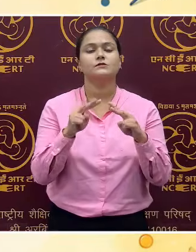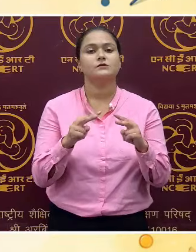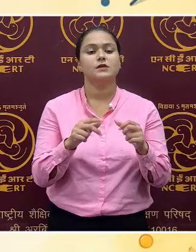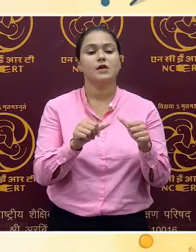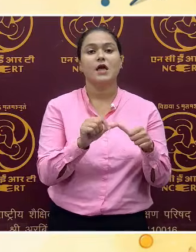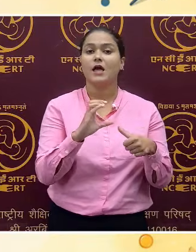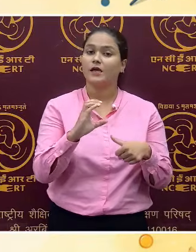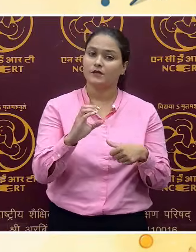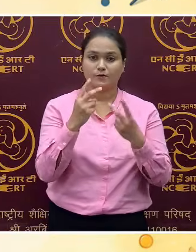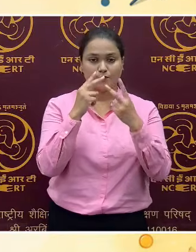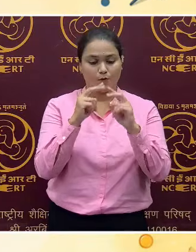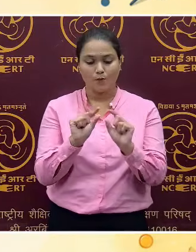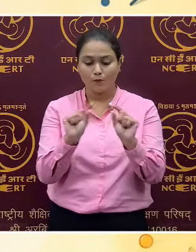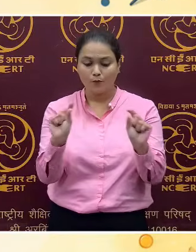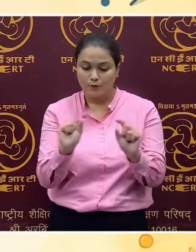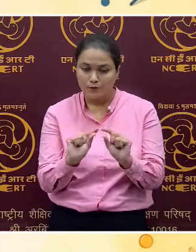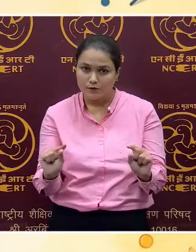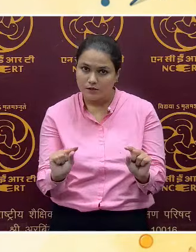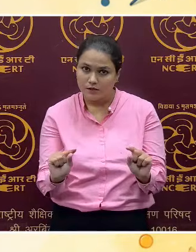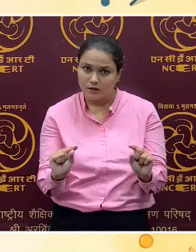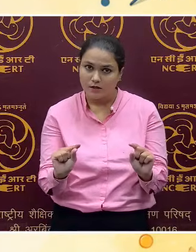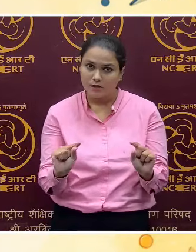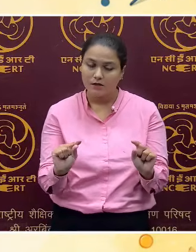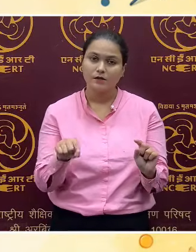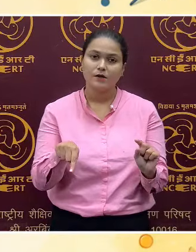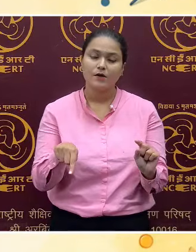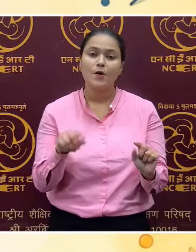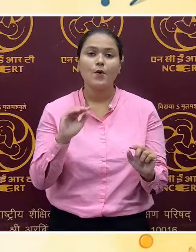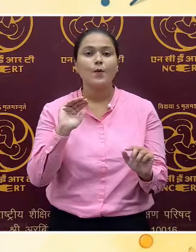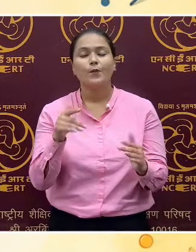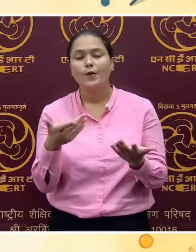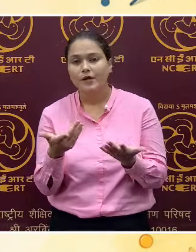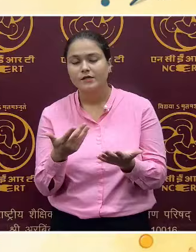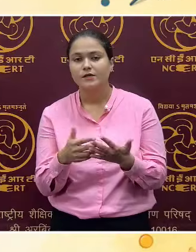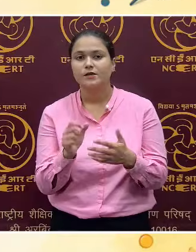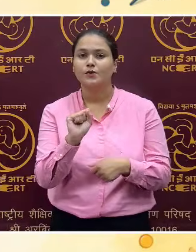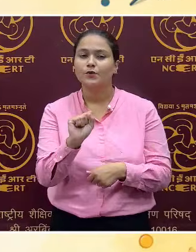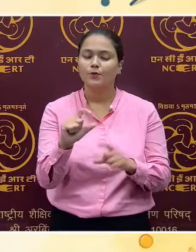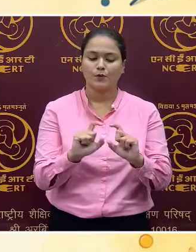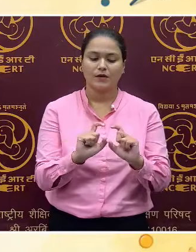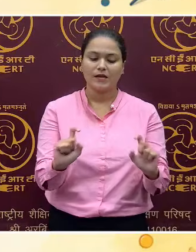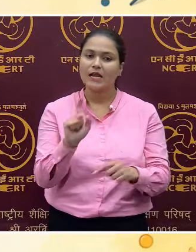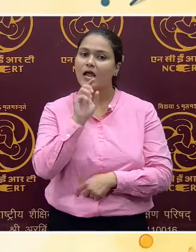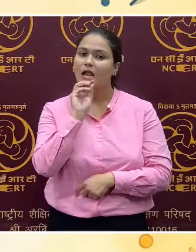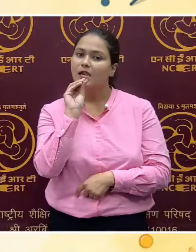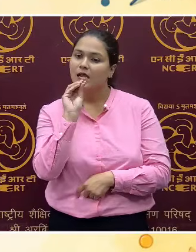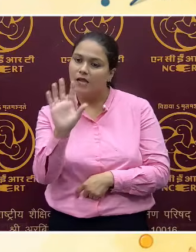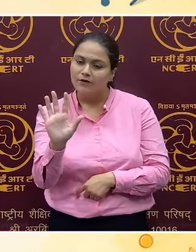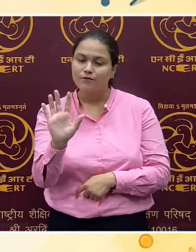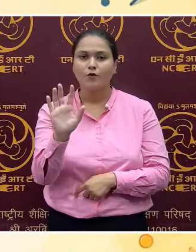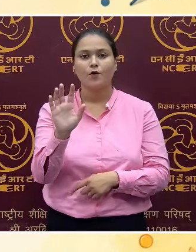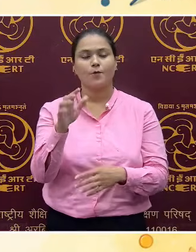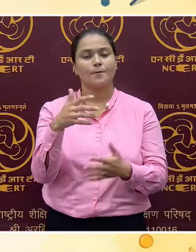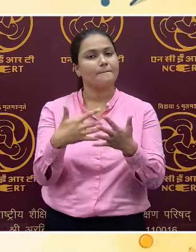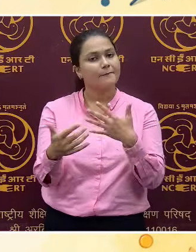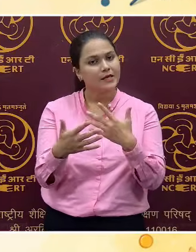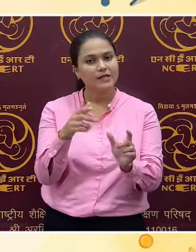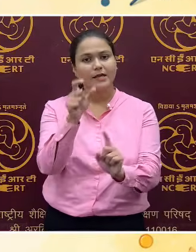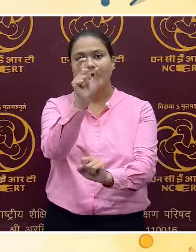voice sentence is about ownership, where you clearly tell the owner of any program.